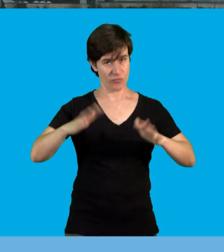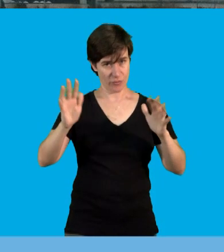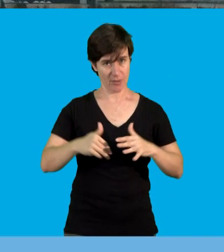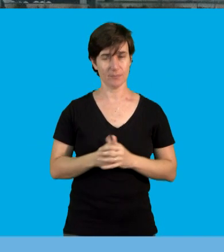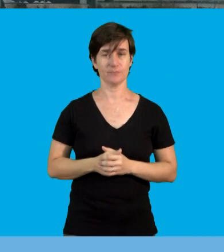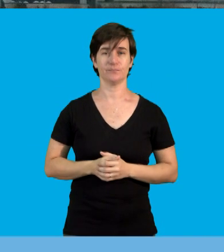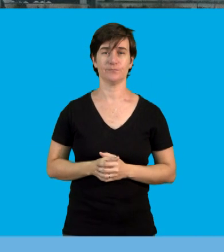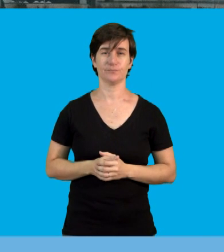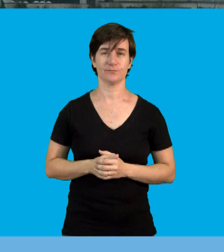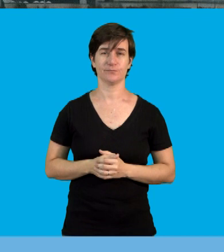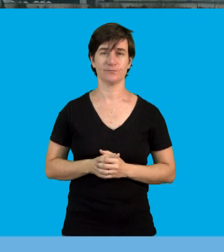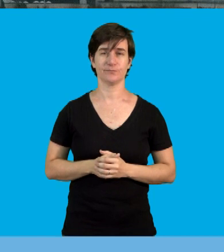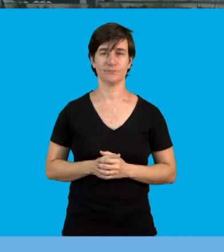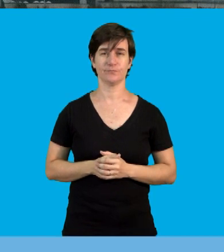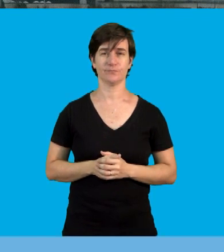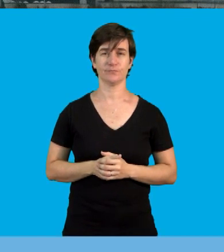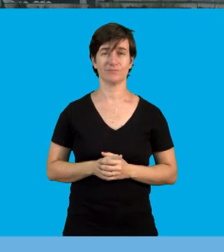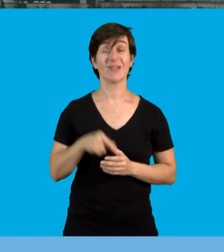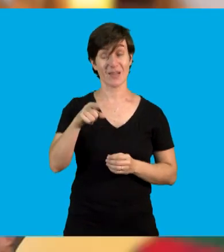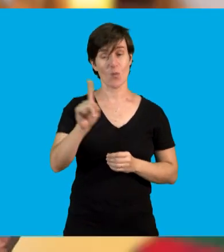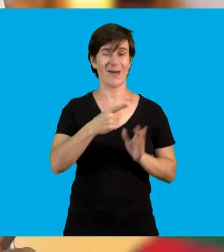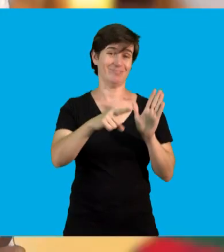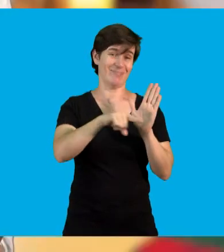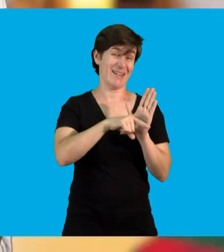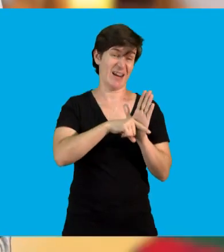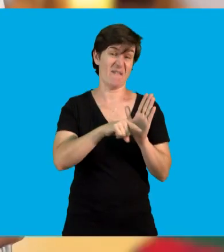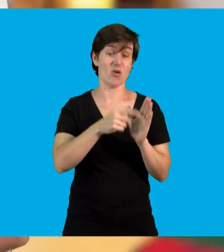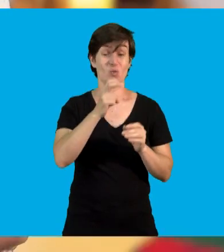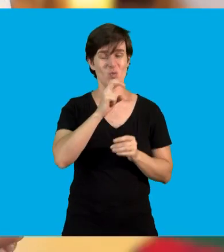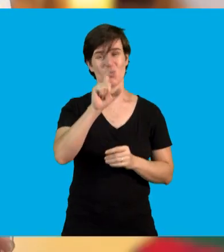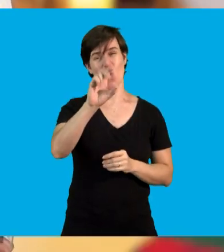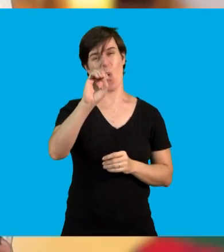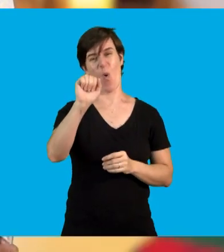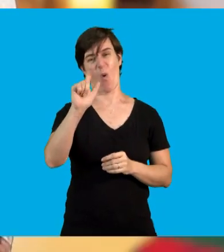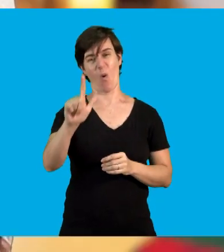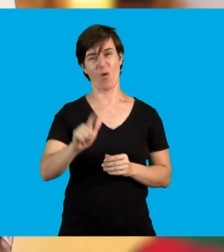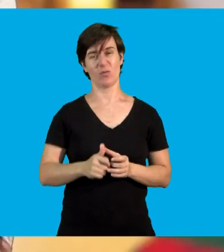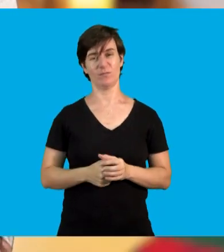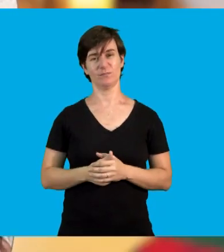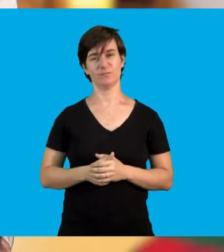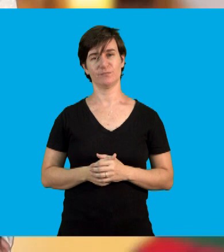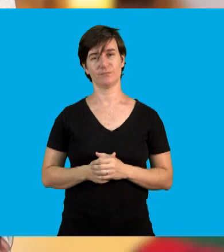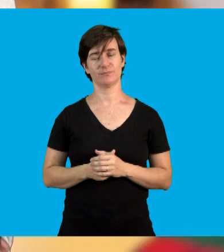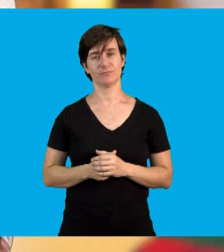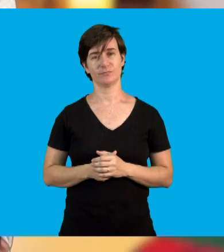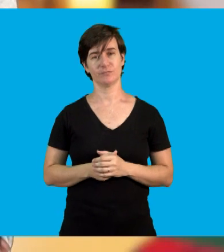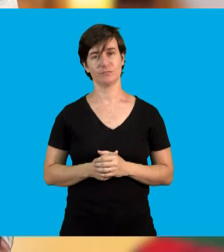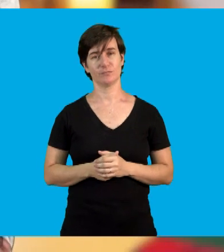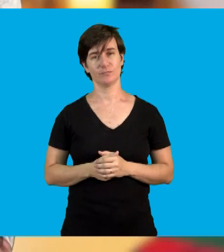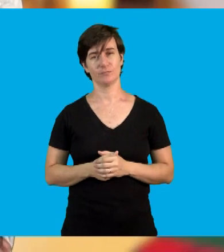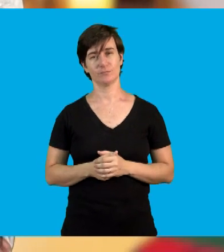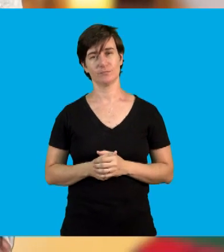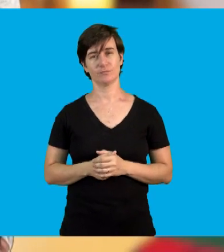rain. So those are now some of the disadvantages of using our coal as our main source